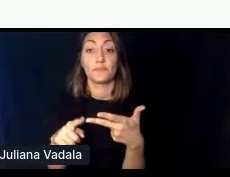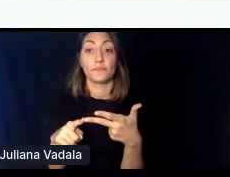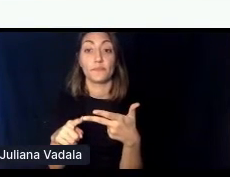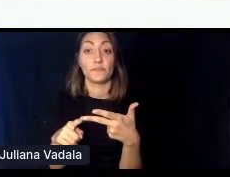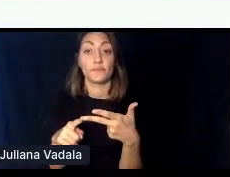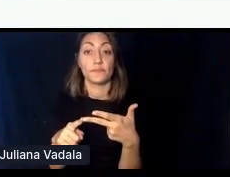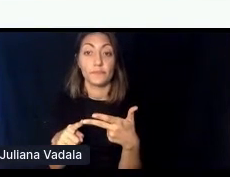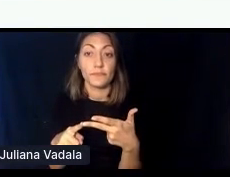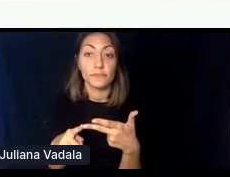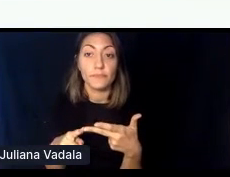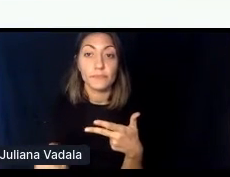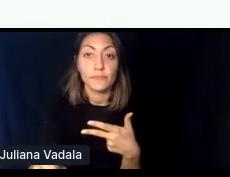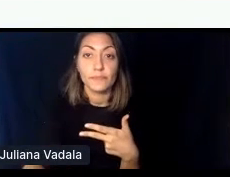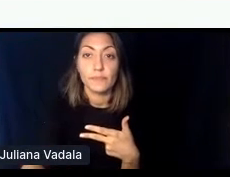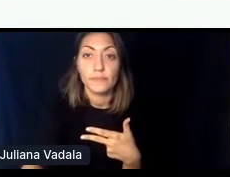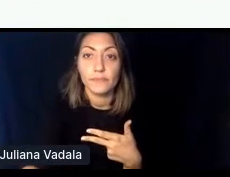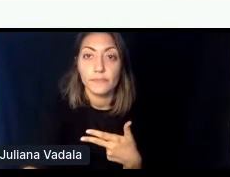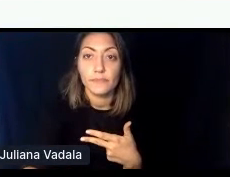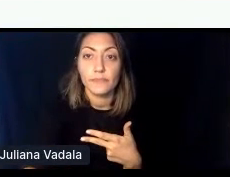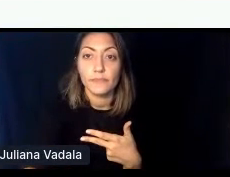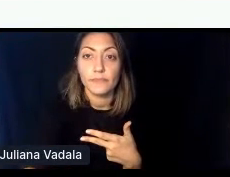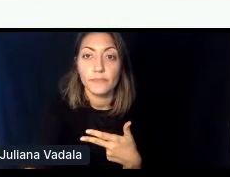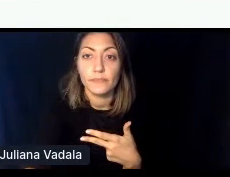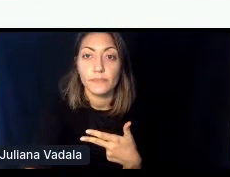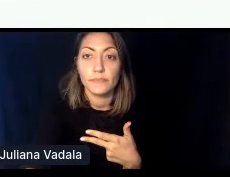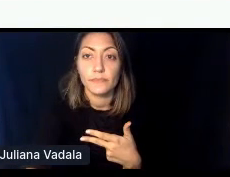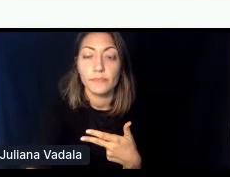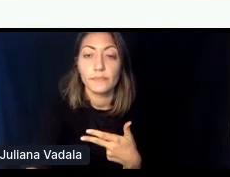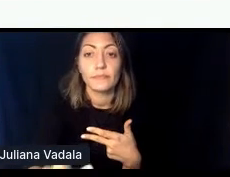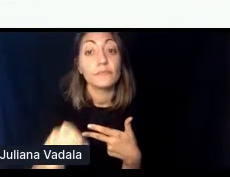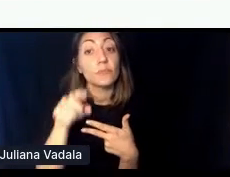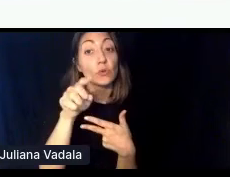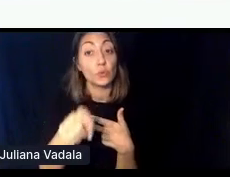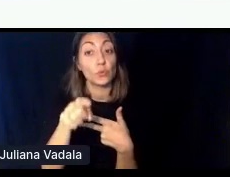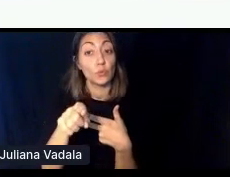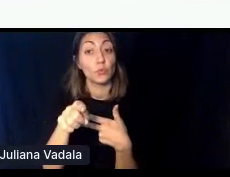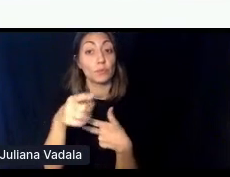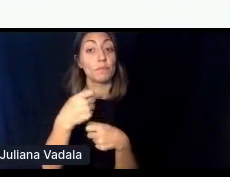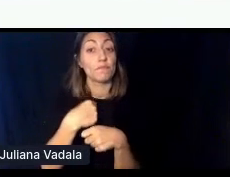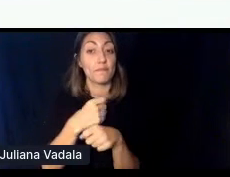I'll give you another 10 seconds or so to take part in those polls.